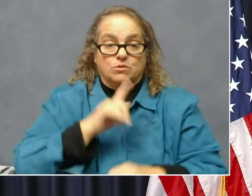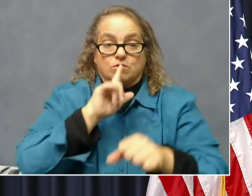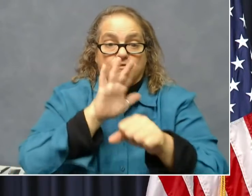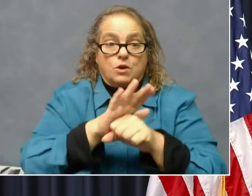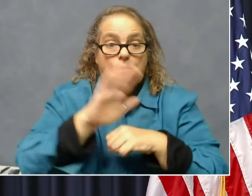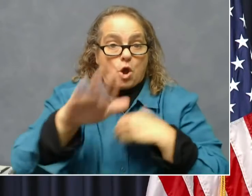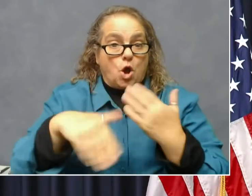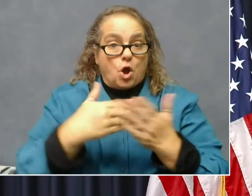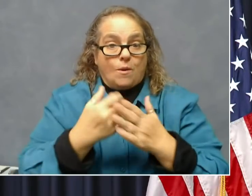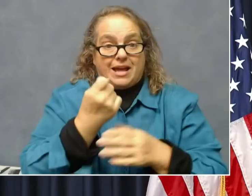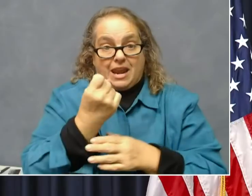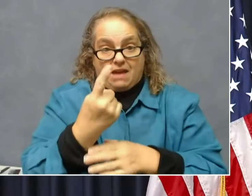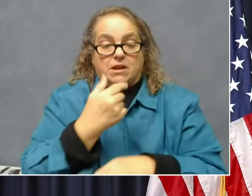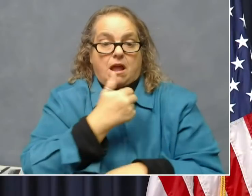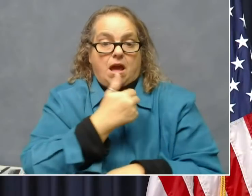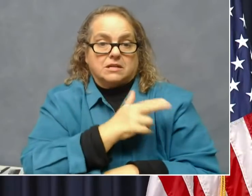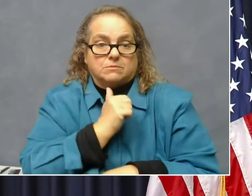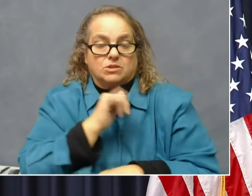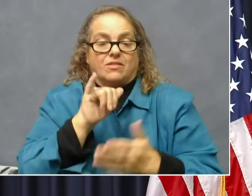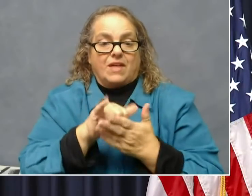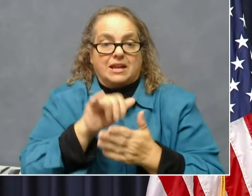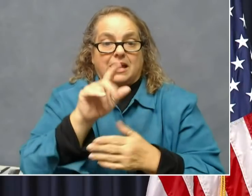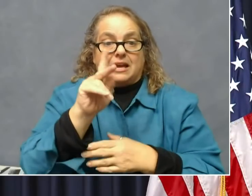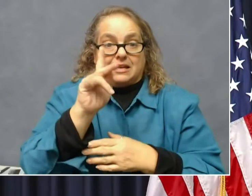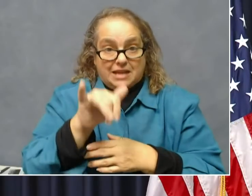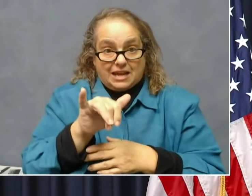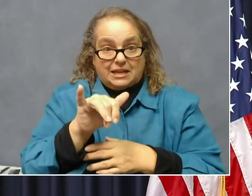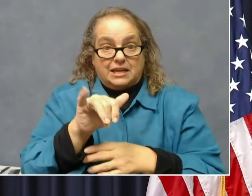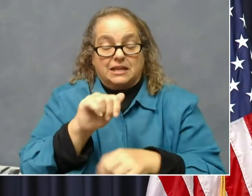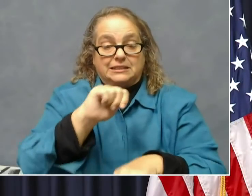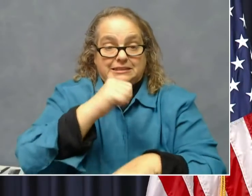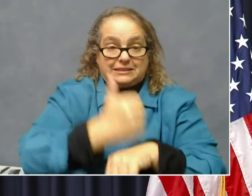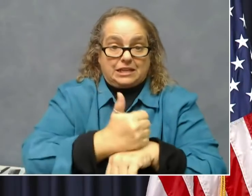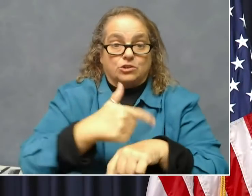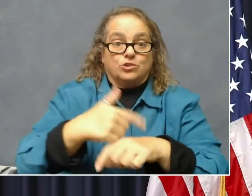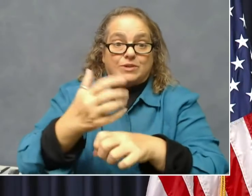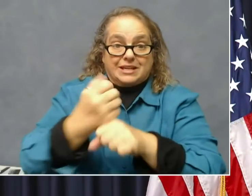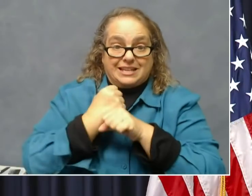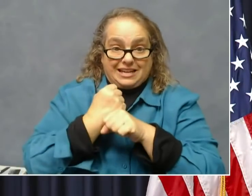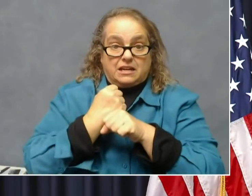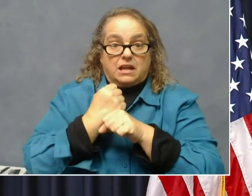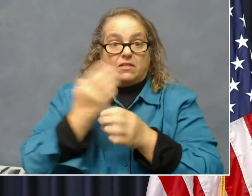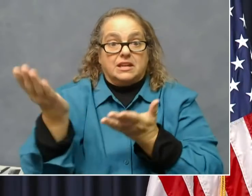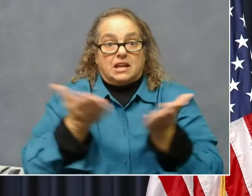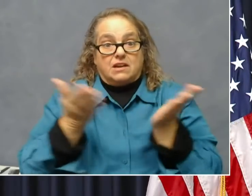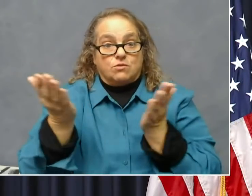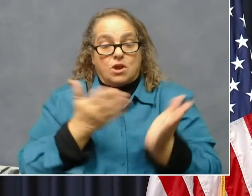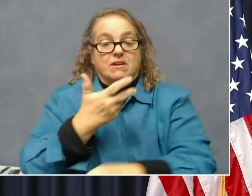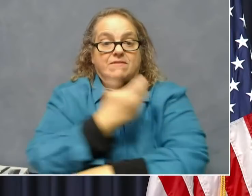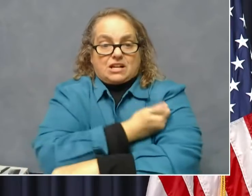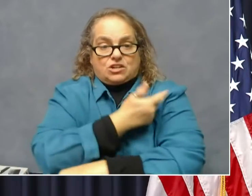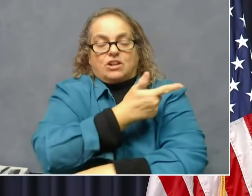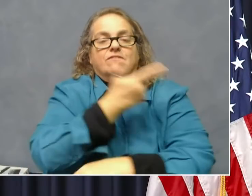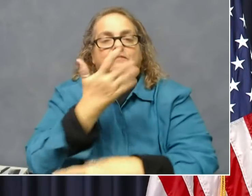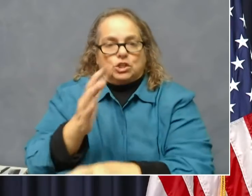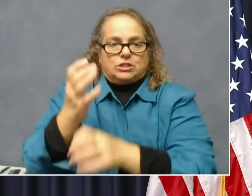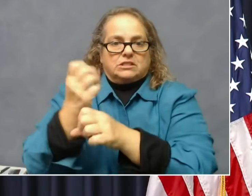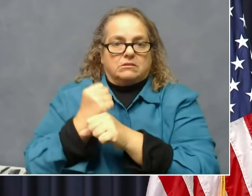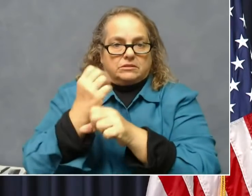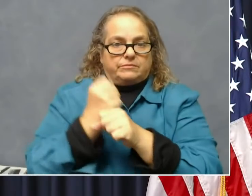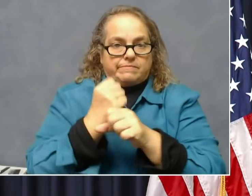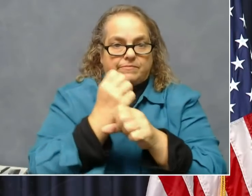hospitals that Kentucky set to receive the initial delivery of vaccines have confirmed their receipts. These